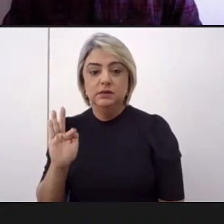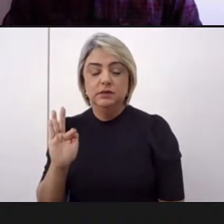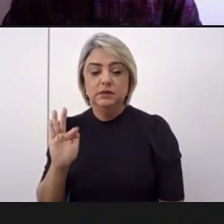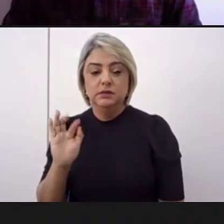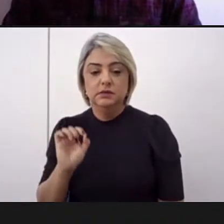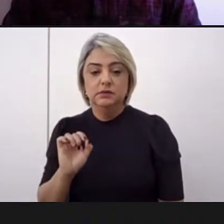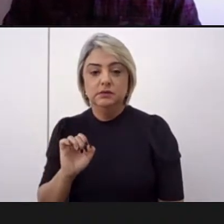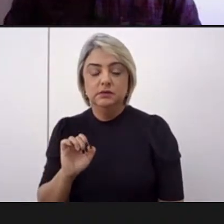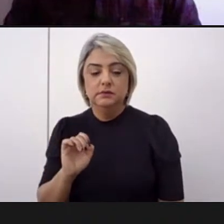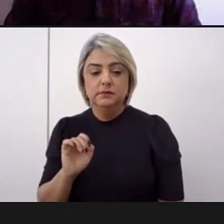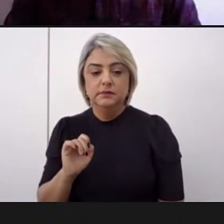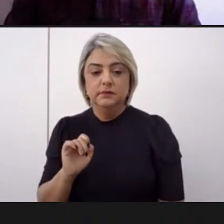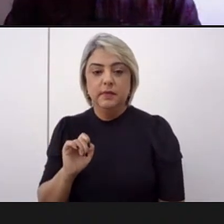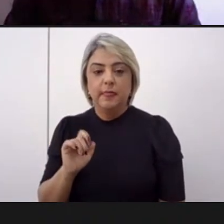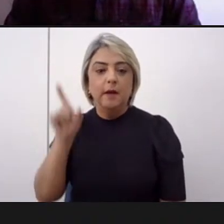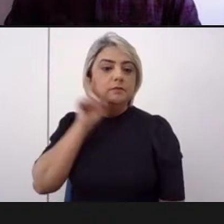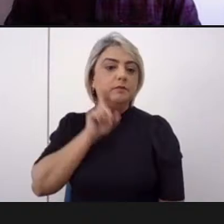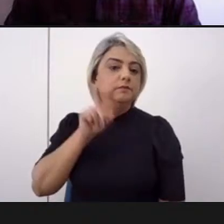States.